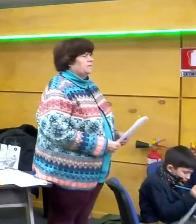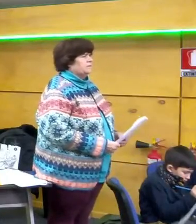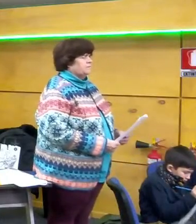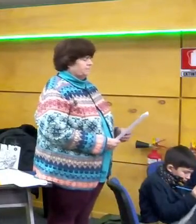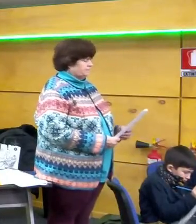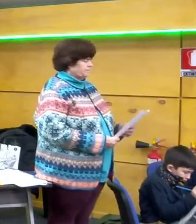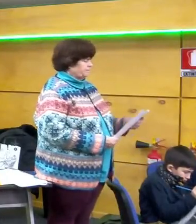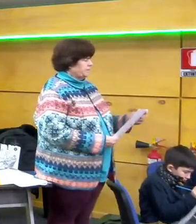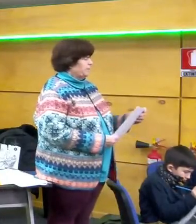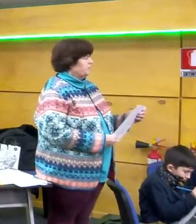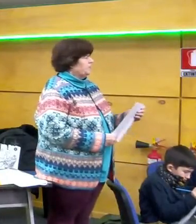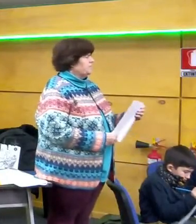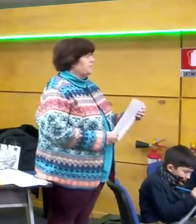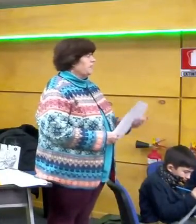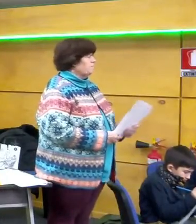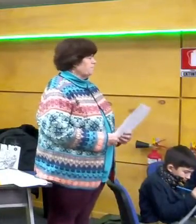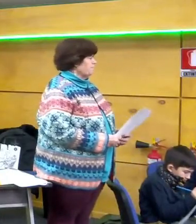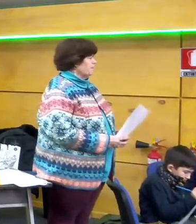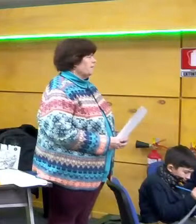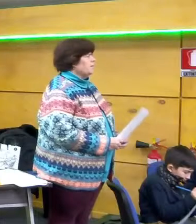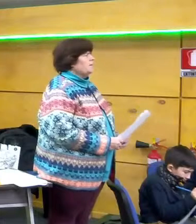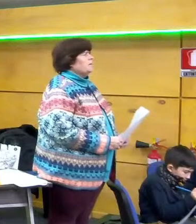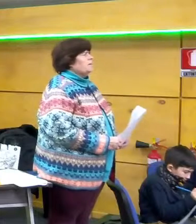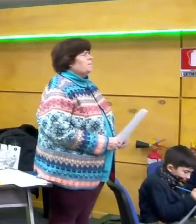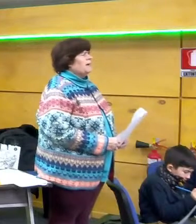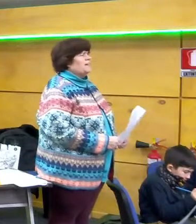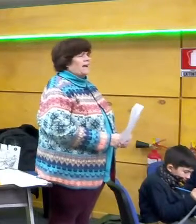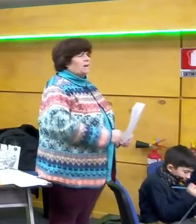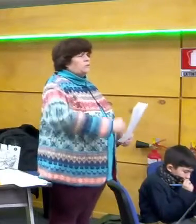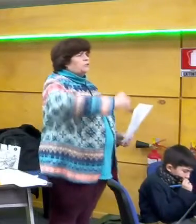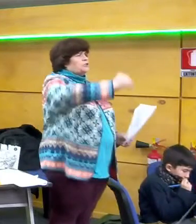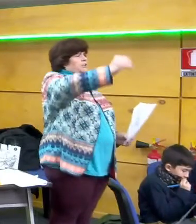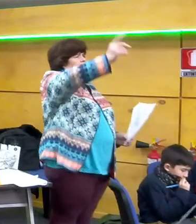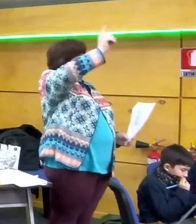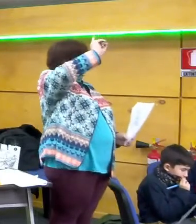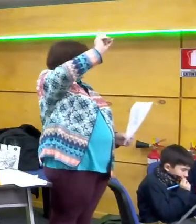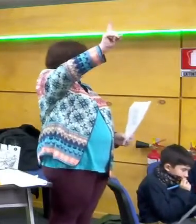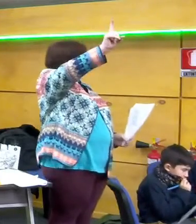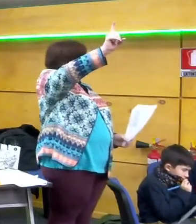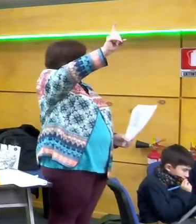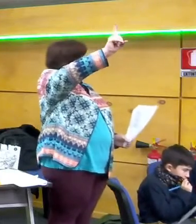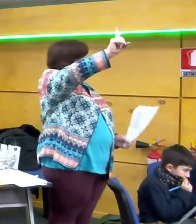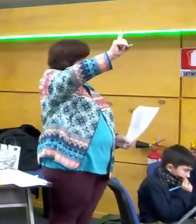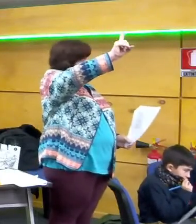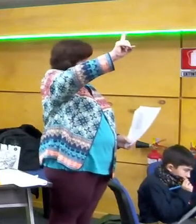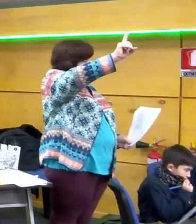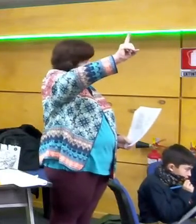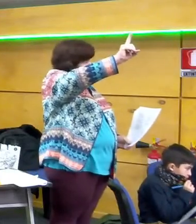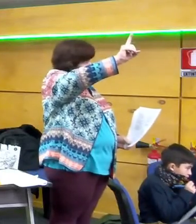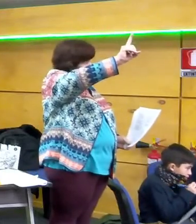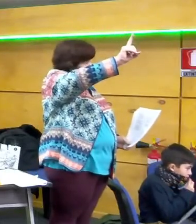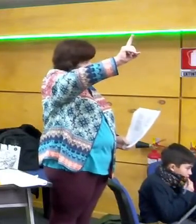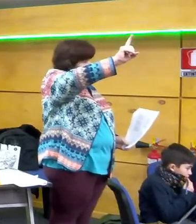Okay. Listen up. By now you should have selected your